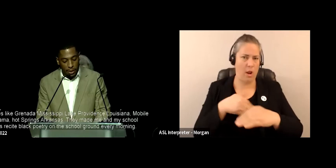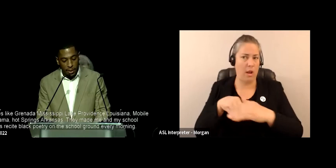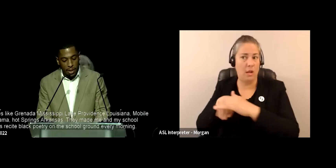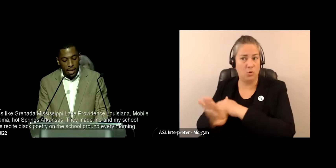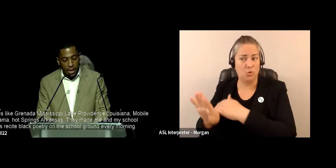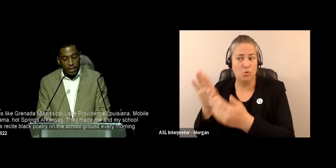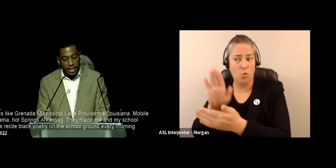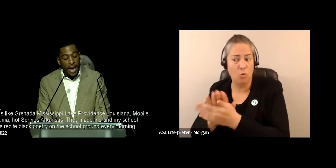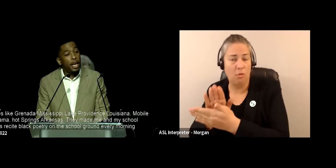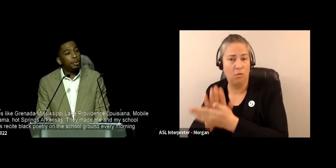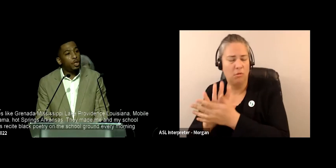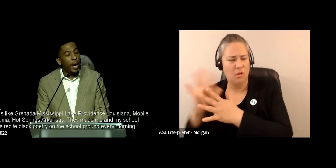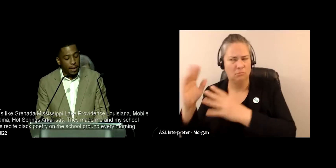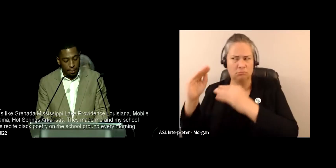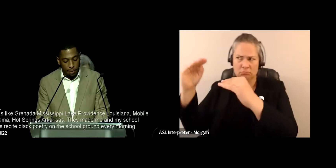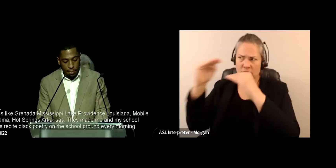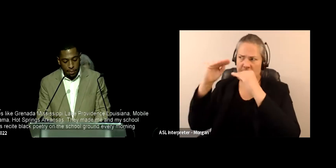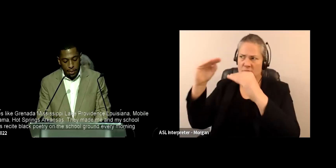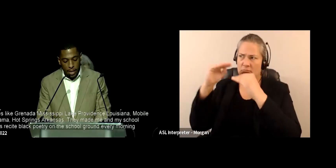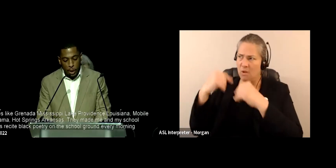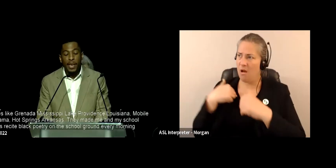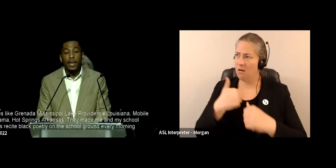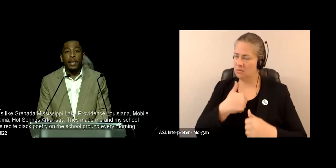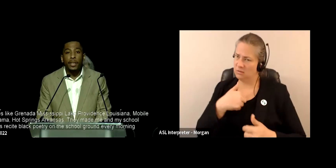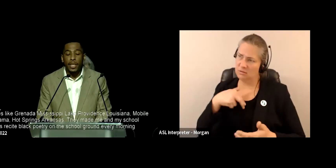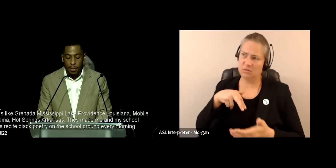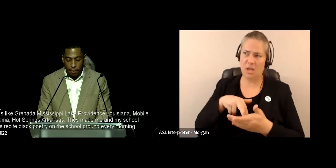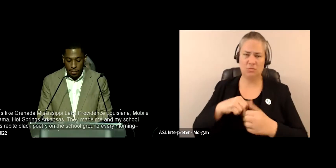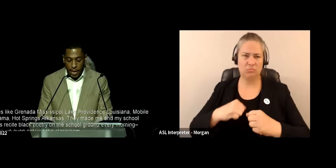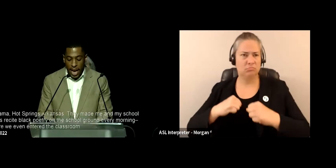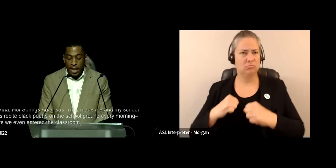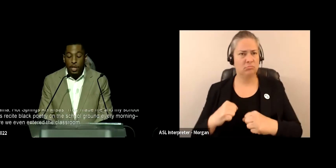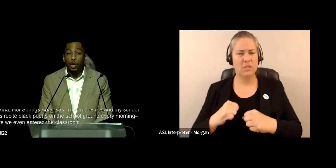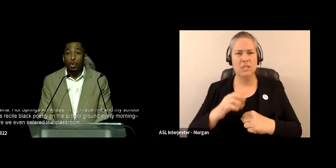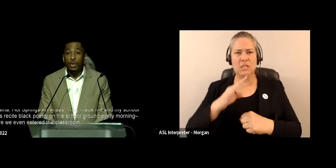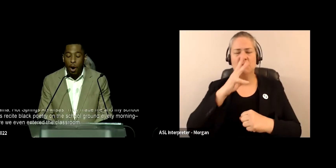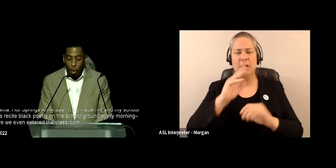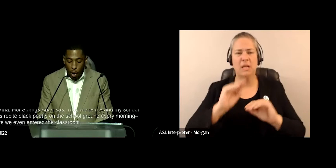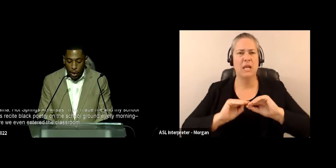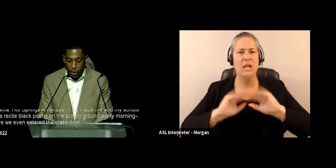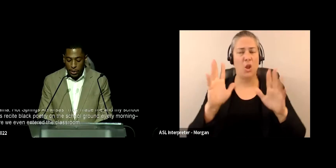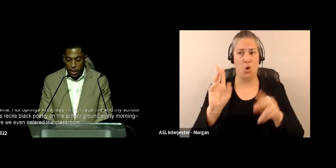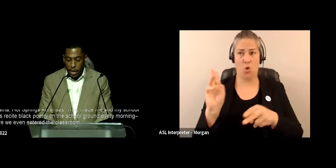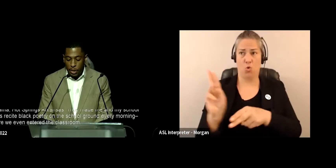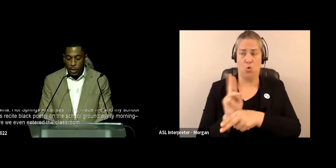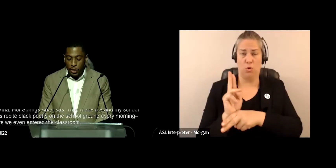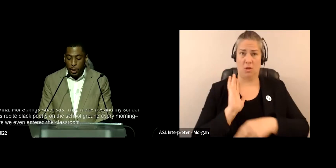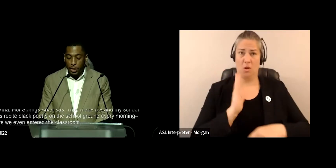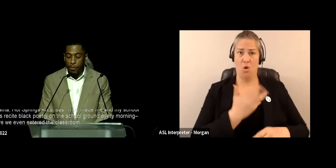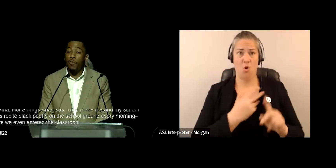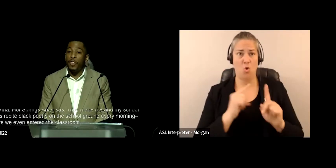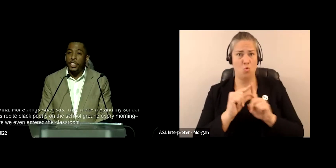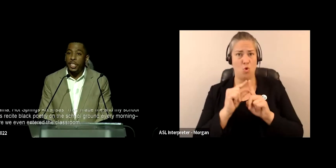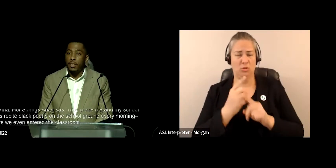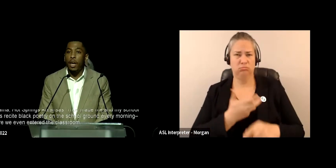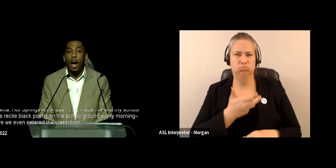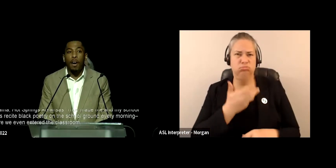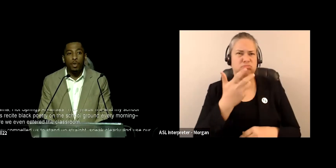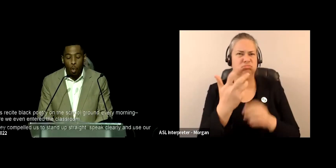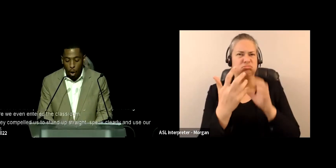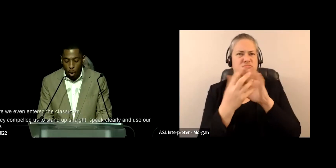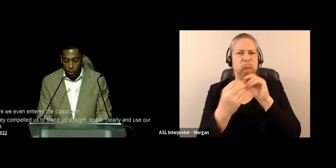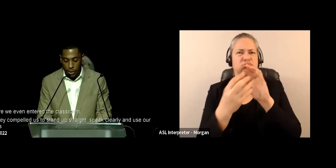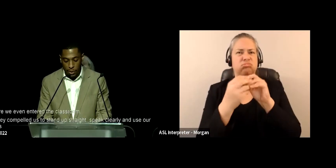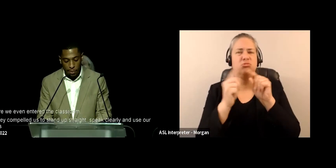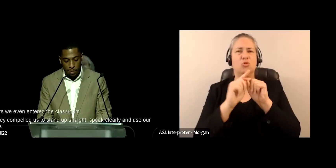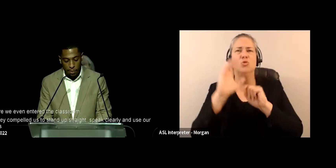compelled us to stand up straight, speak clearly, and use our words to search for visions of